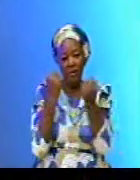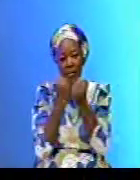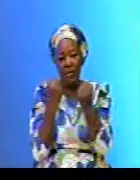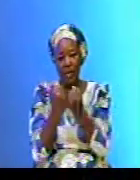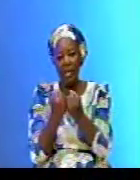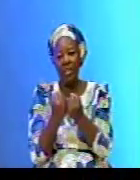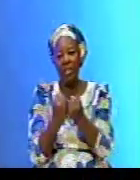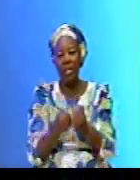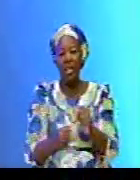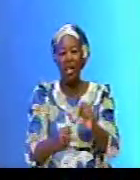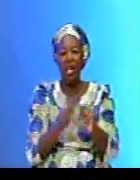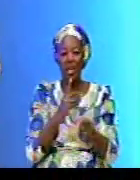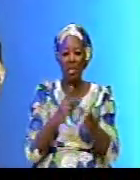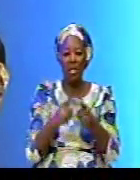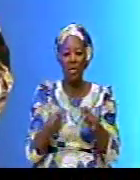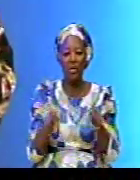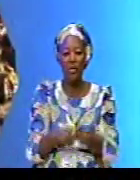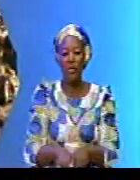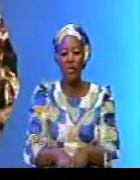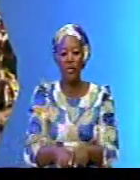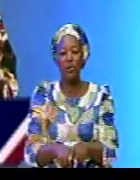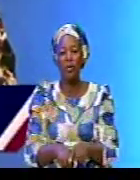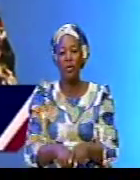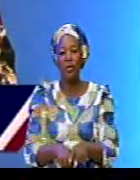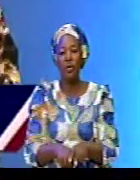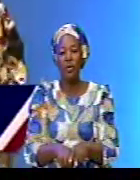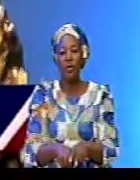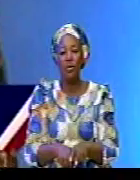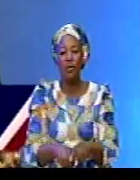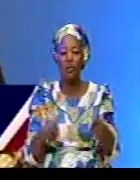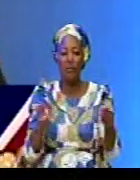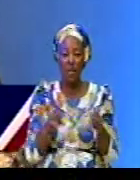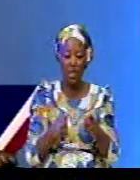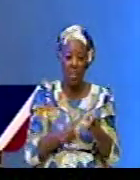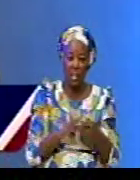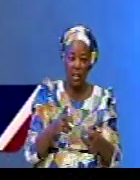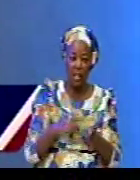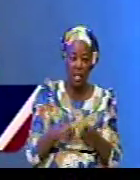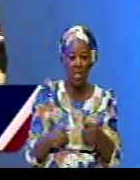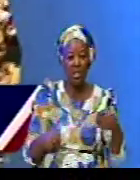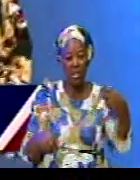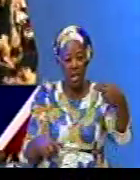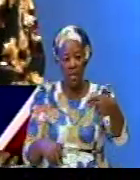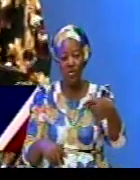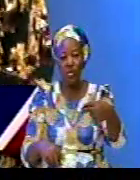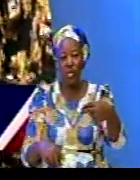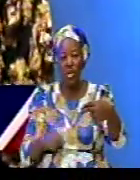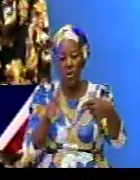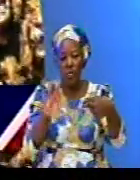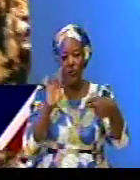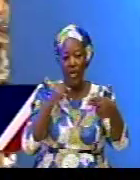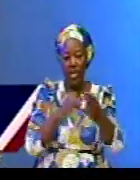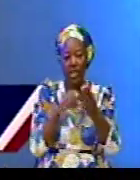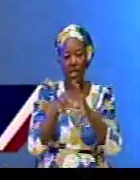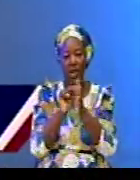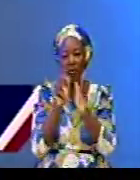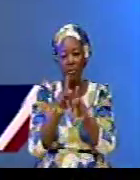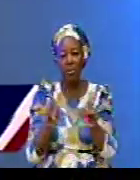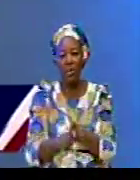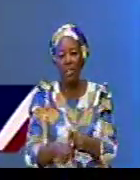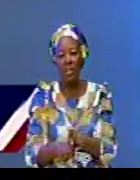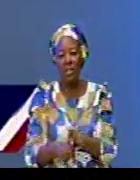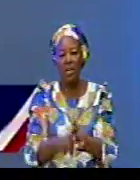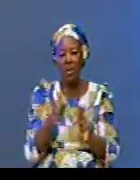the envies. S, the strife and also the seditions. And